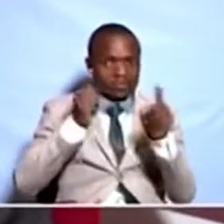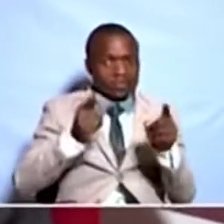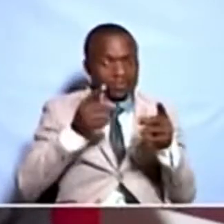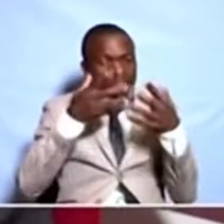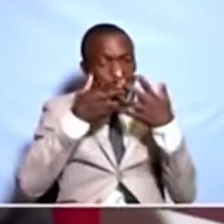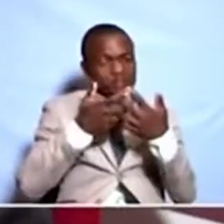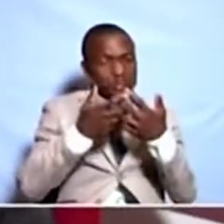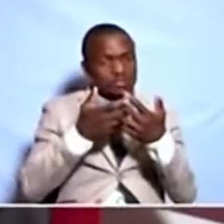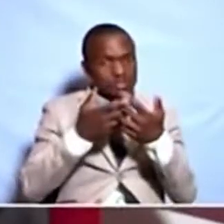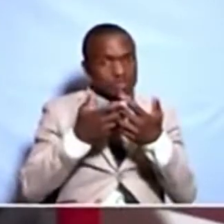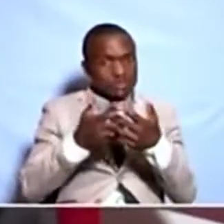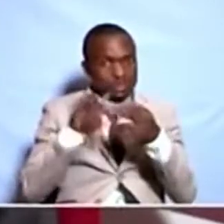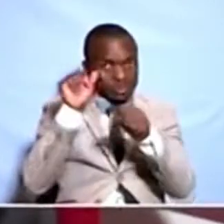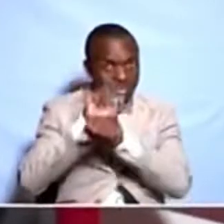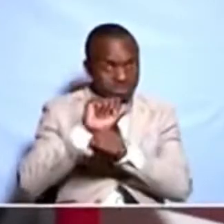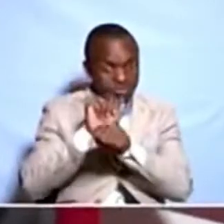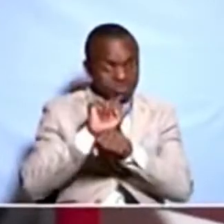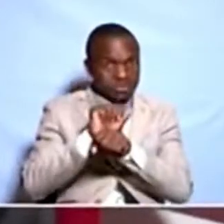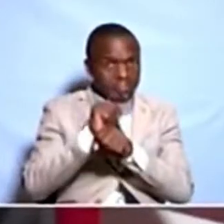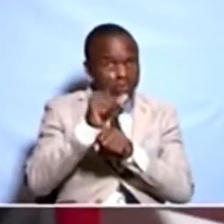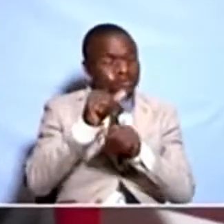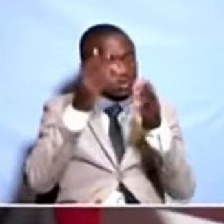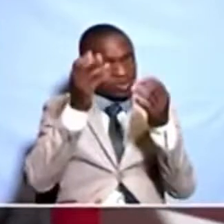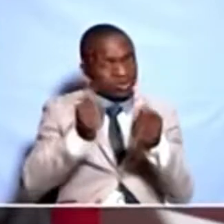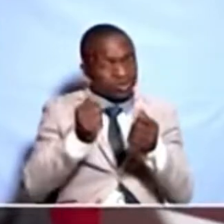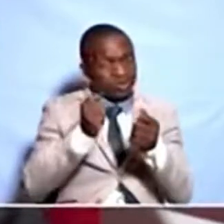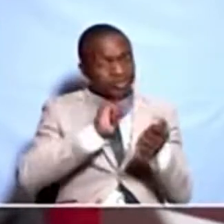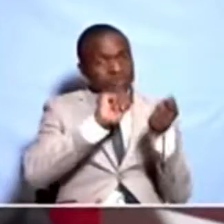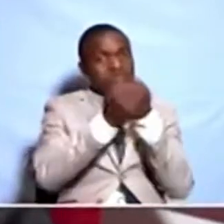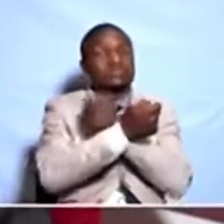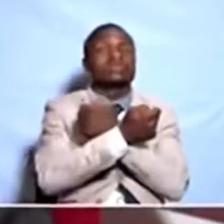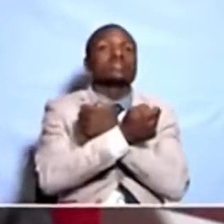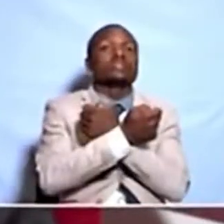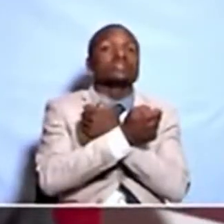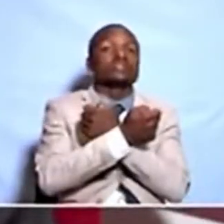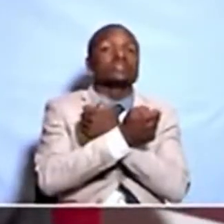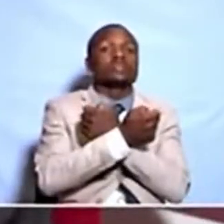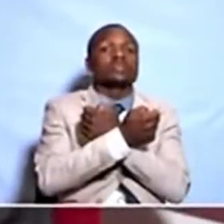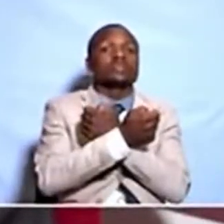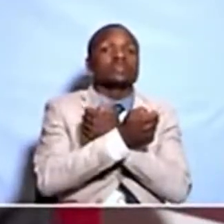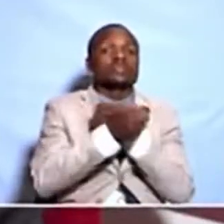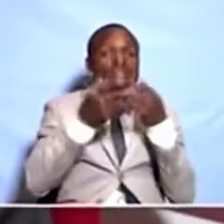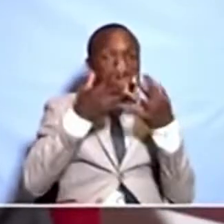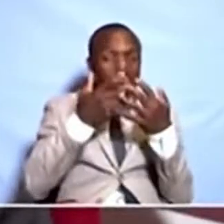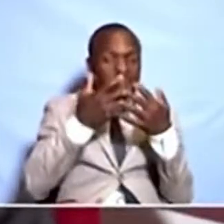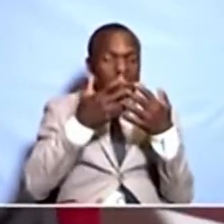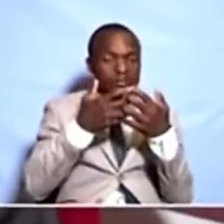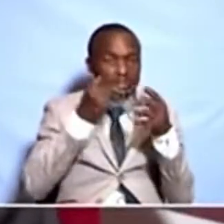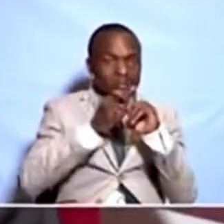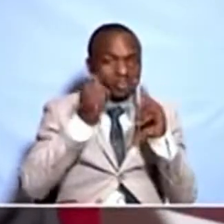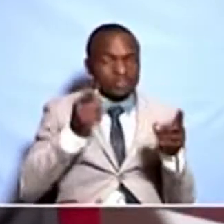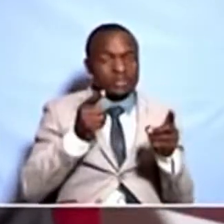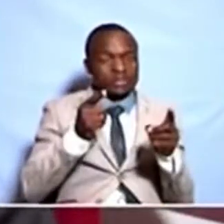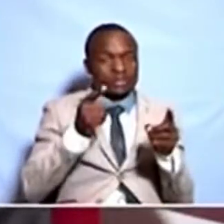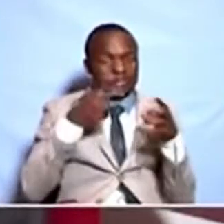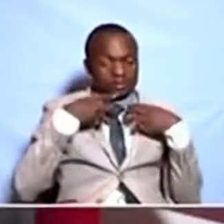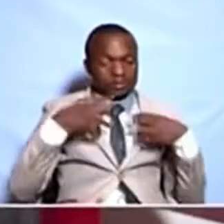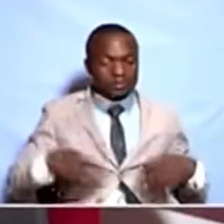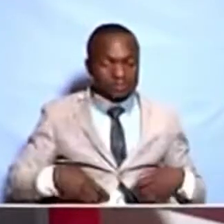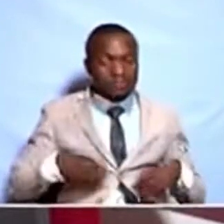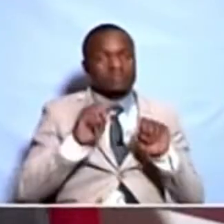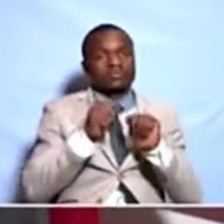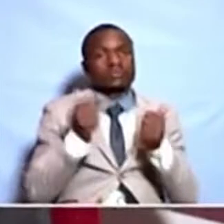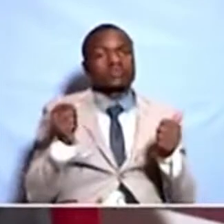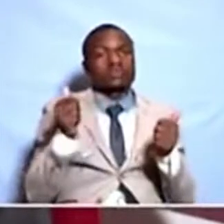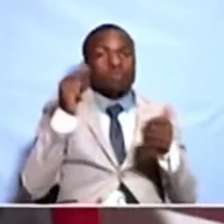one decides to change the engine, but the body is still okay. What is the procedure for change